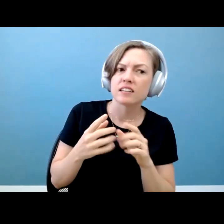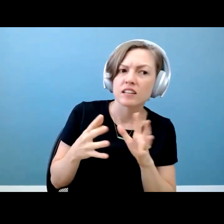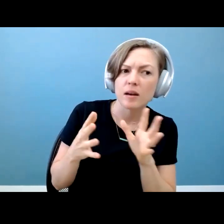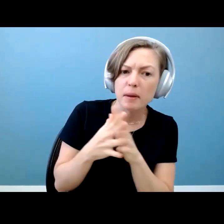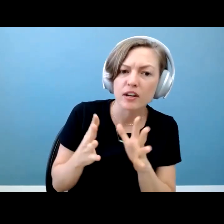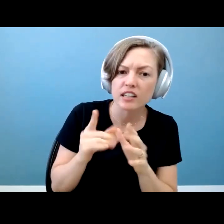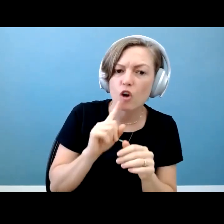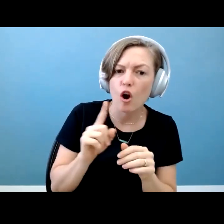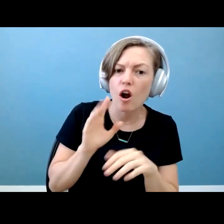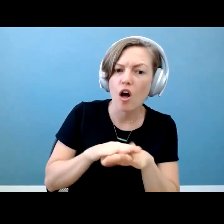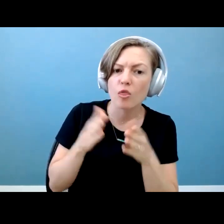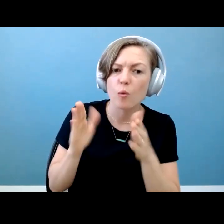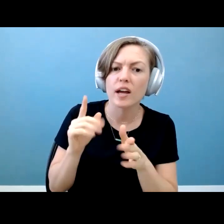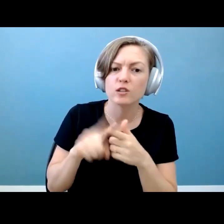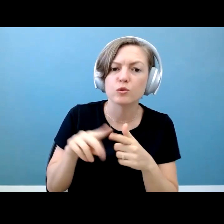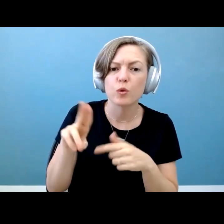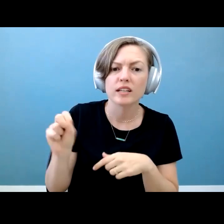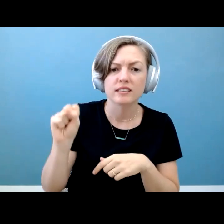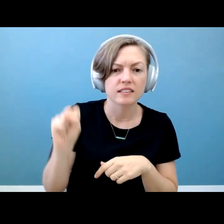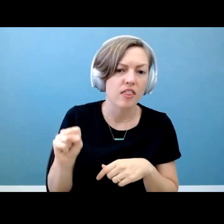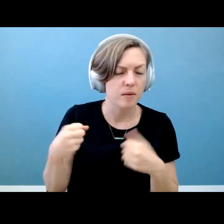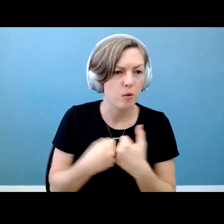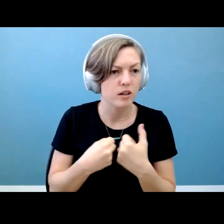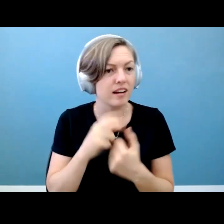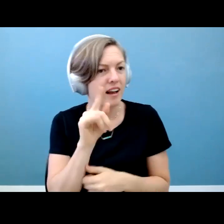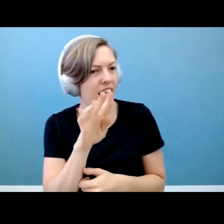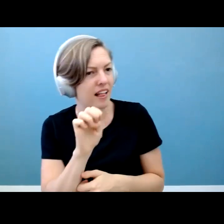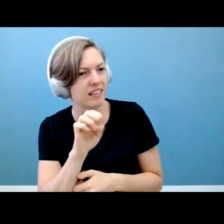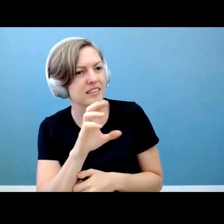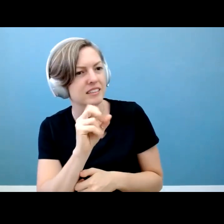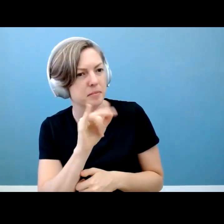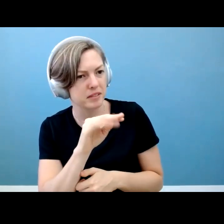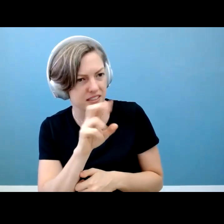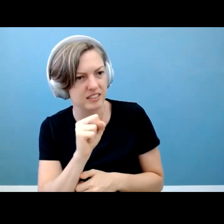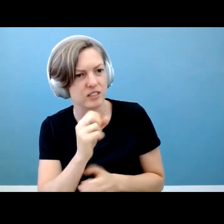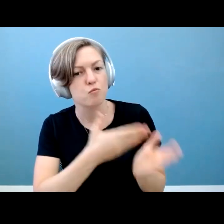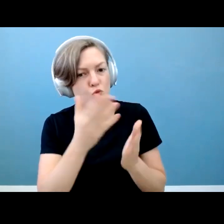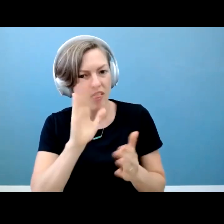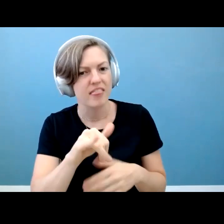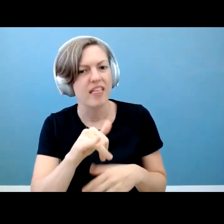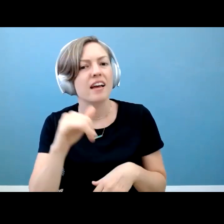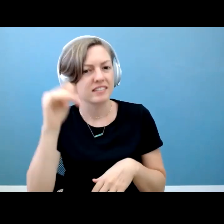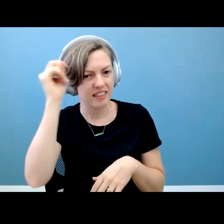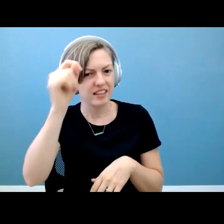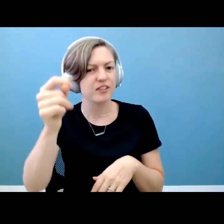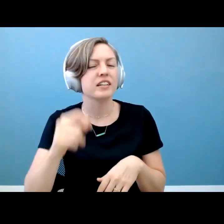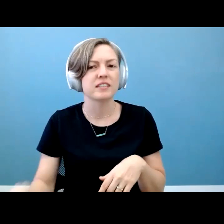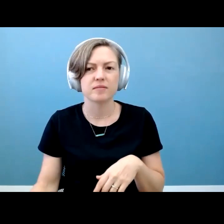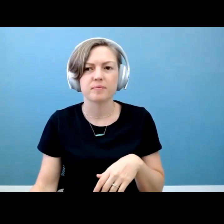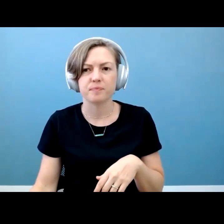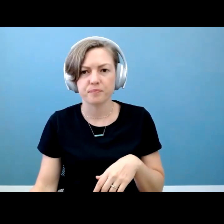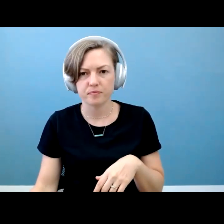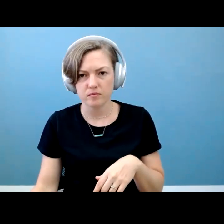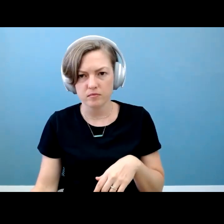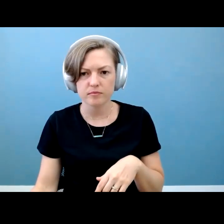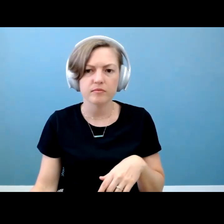border. Kyle Fitzsimmons brought the conspiracy to Maine lawmakers. Fitzsimmons is the first Maine